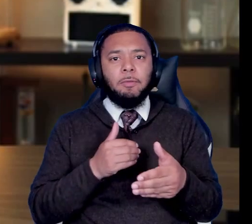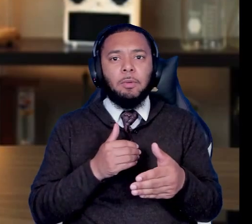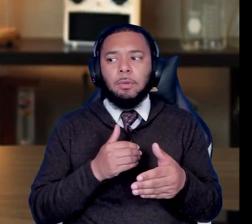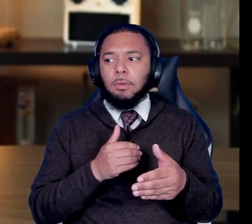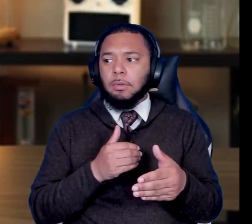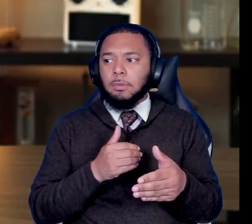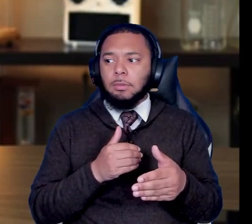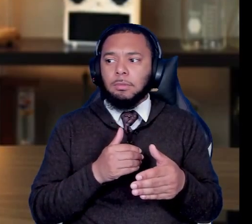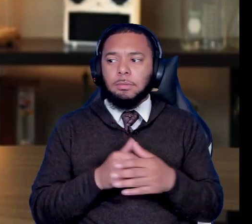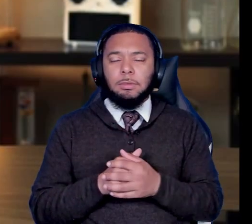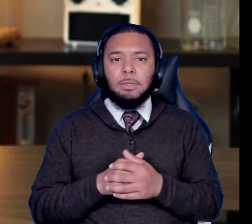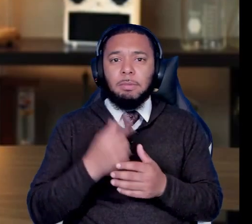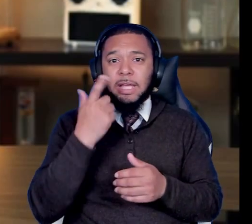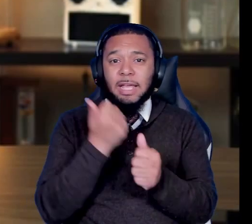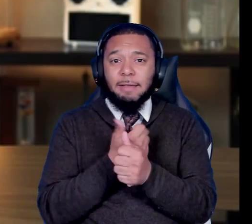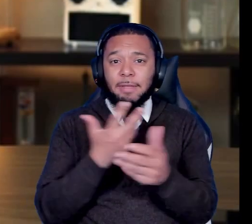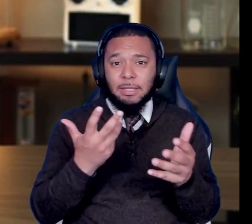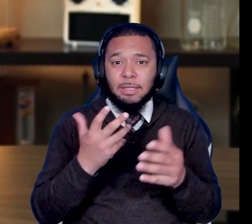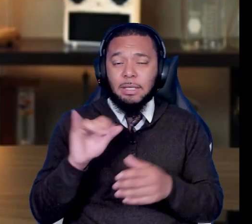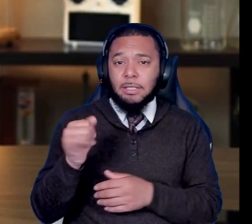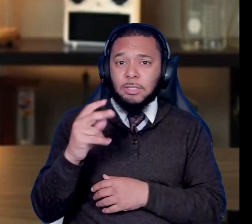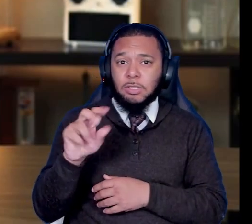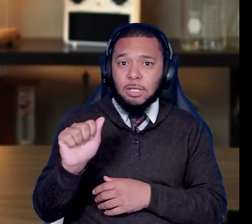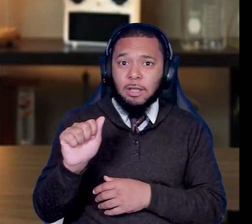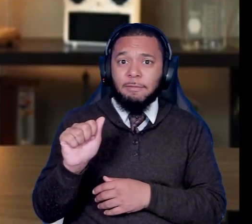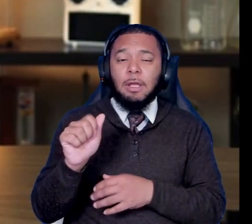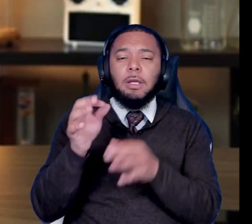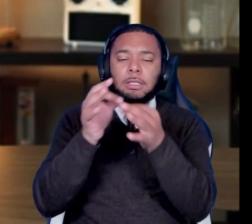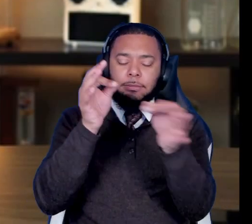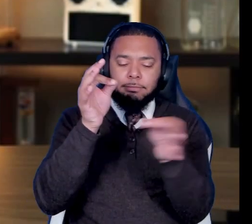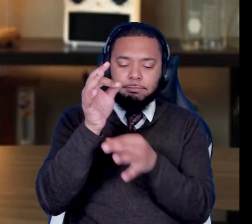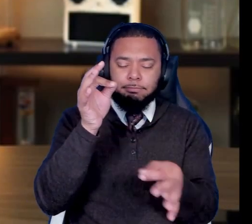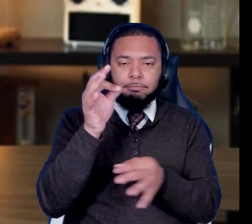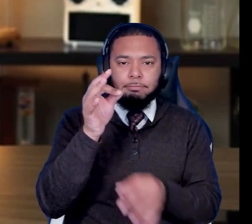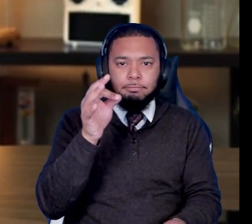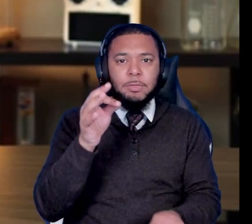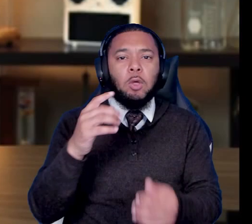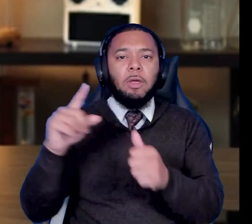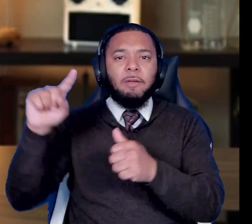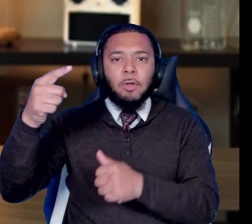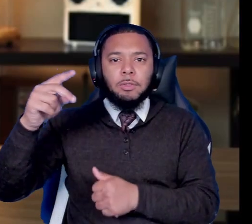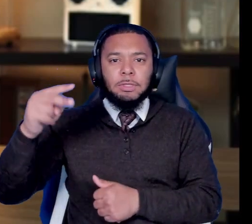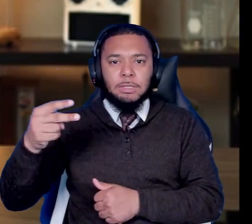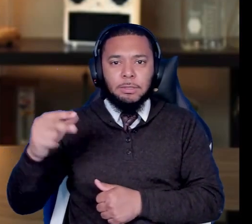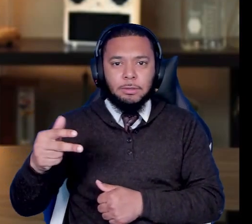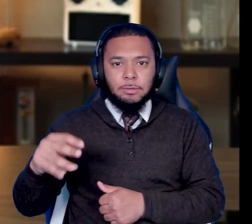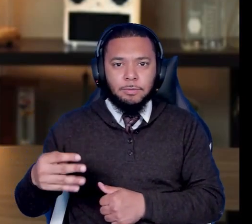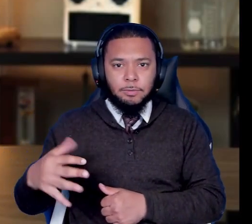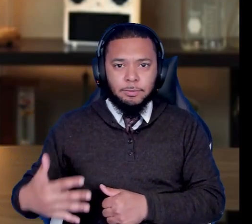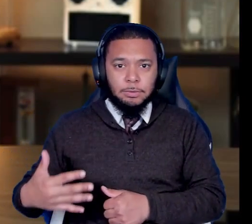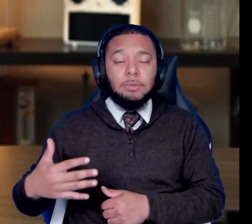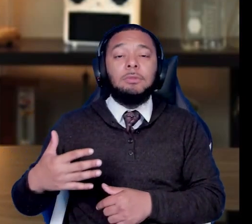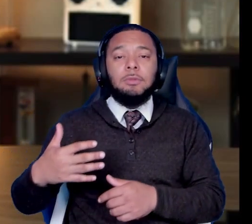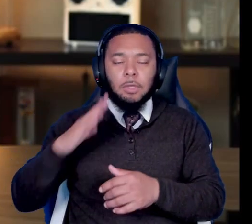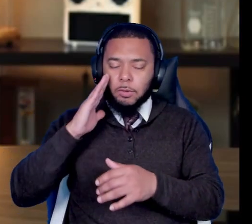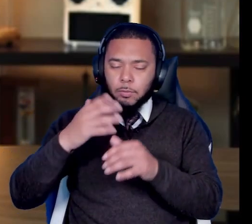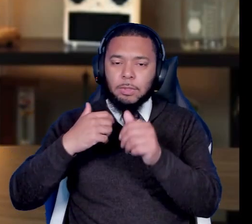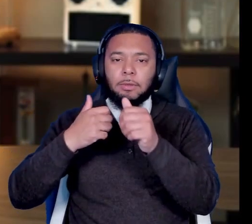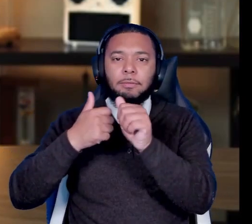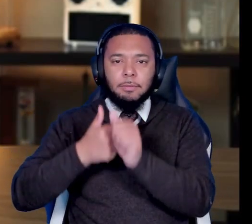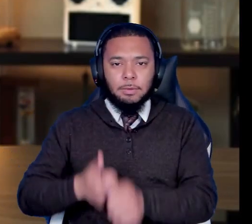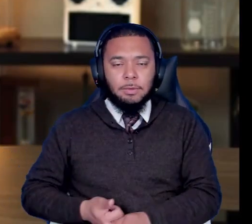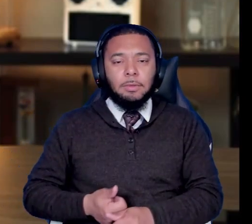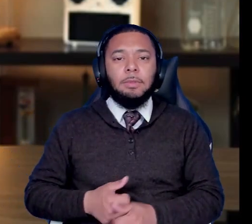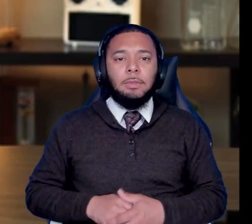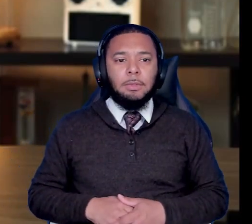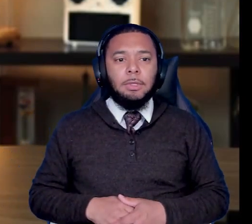everything in Java programming is very linear, so it follows from top to bottom here, before